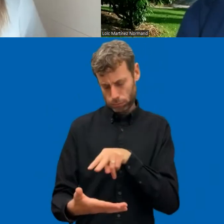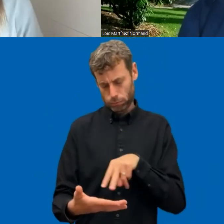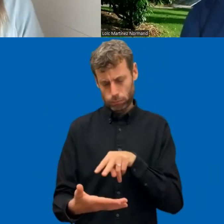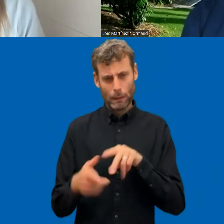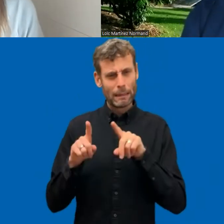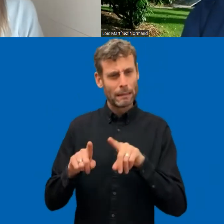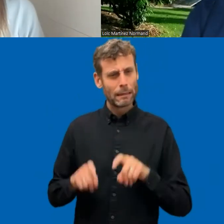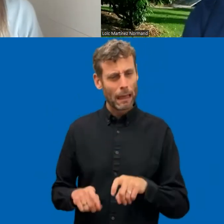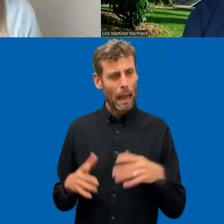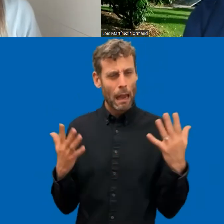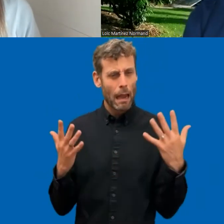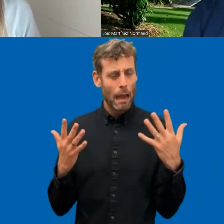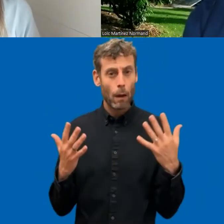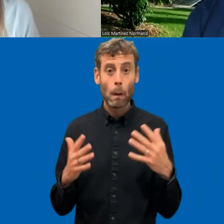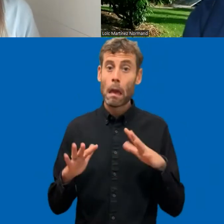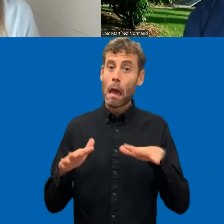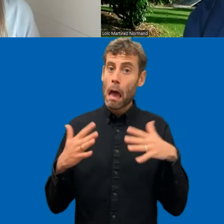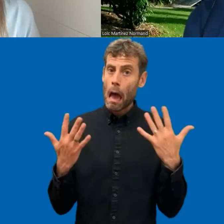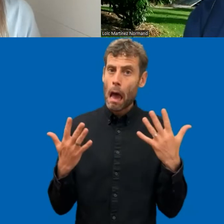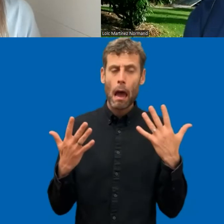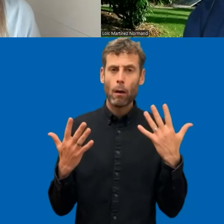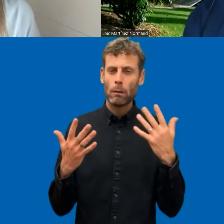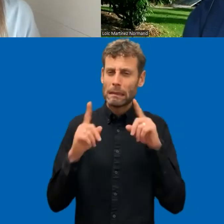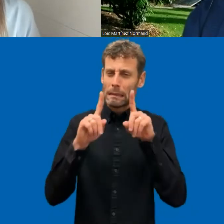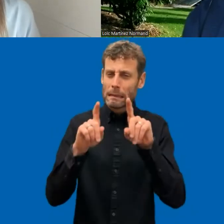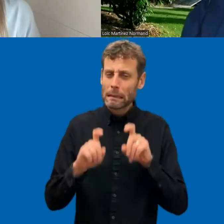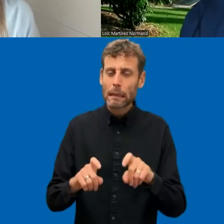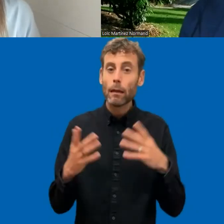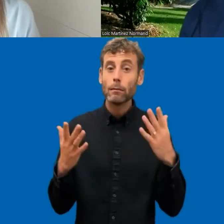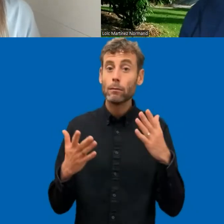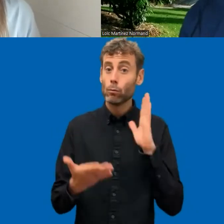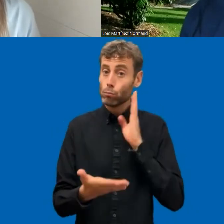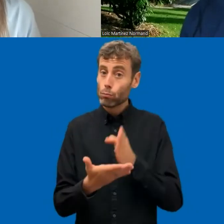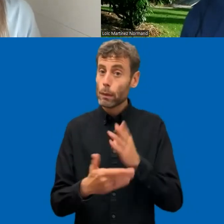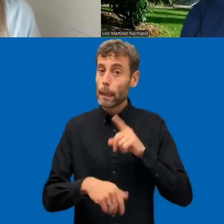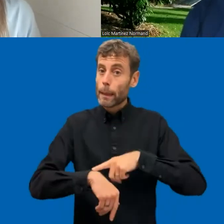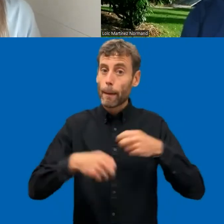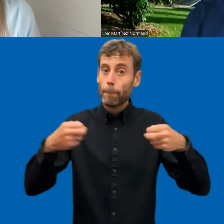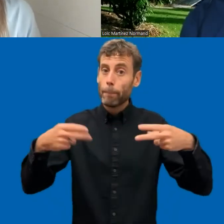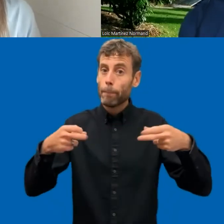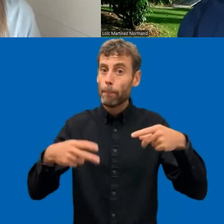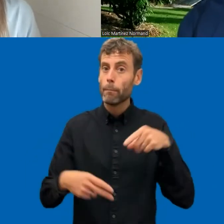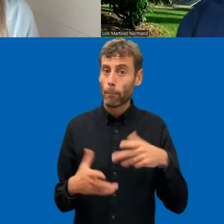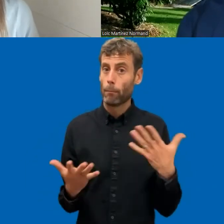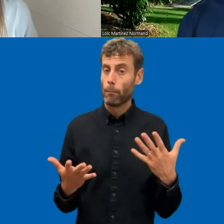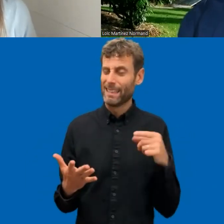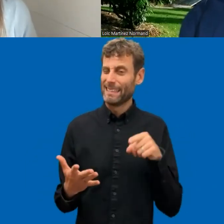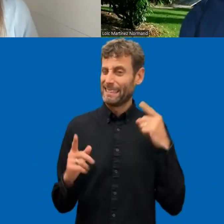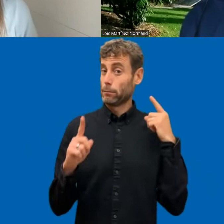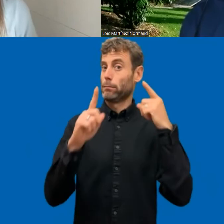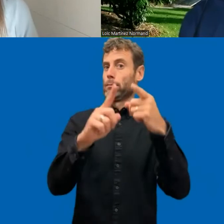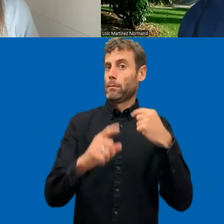to test for real-time text in the future? That could, to me, be a